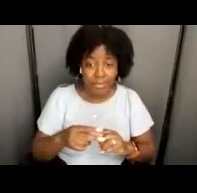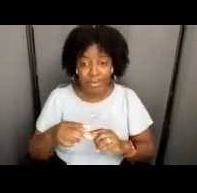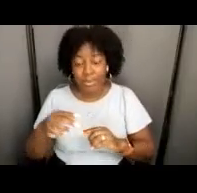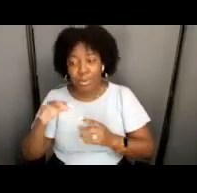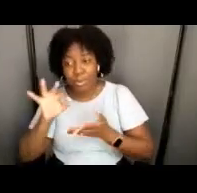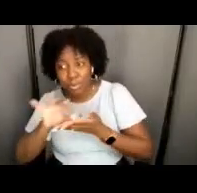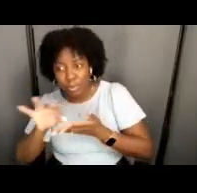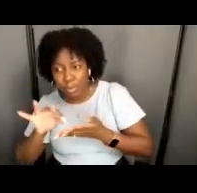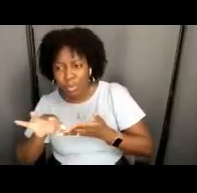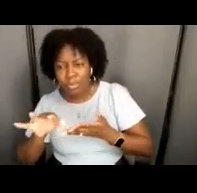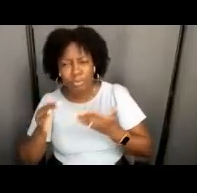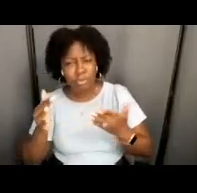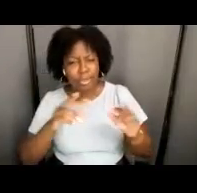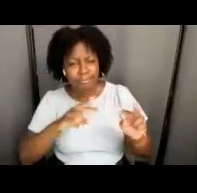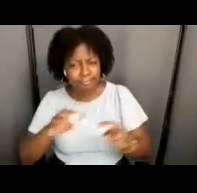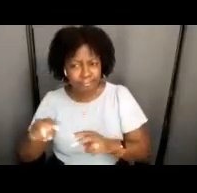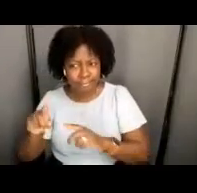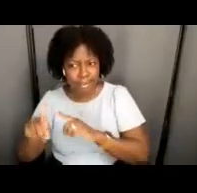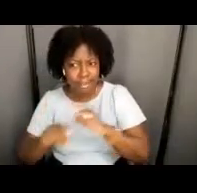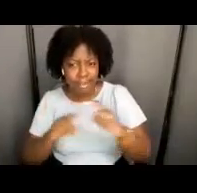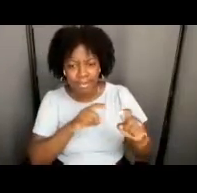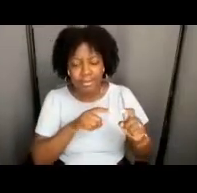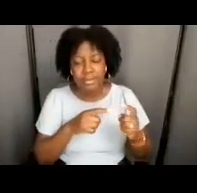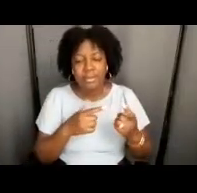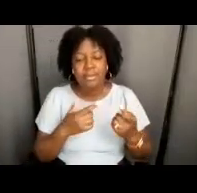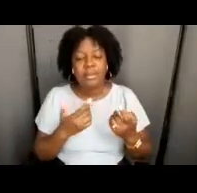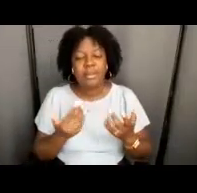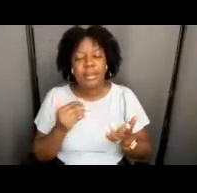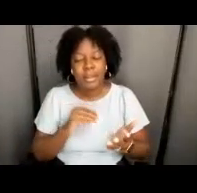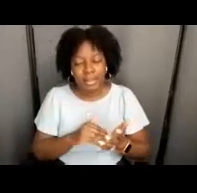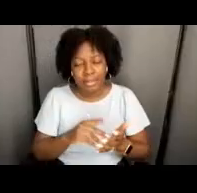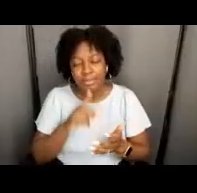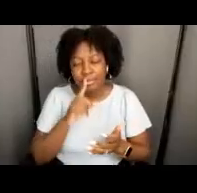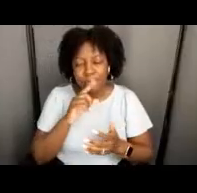ask. And again, it's not your job alone,